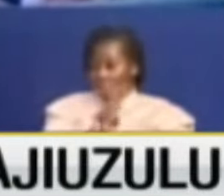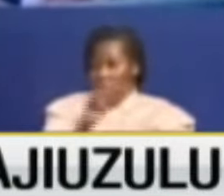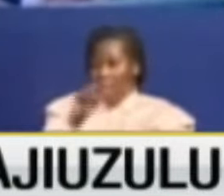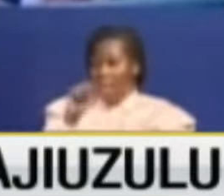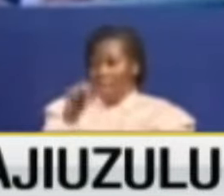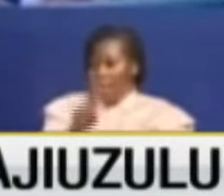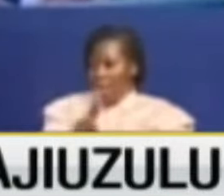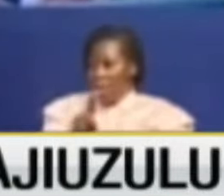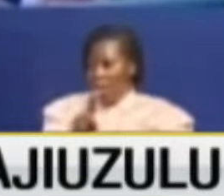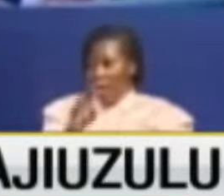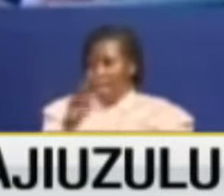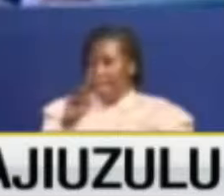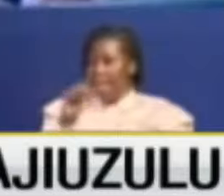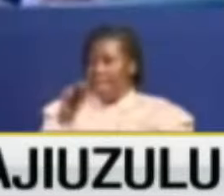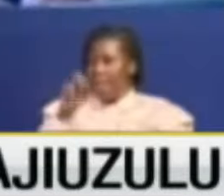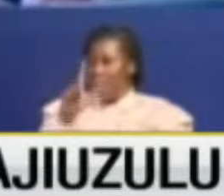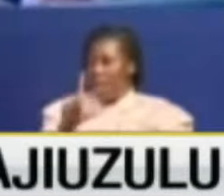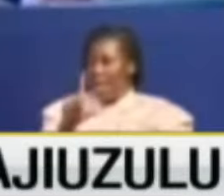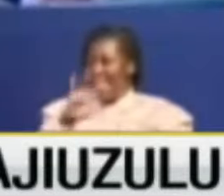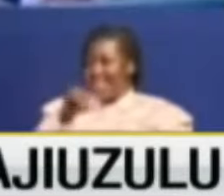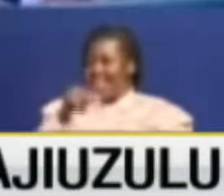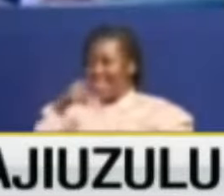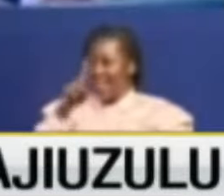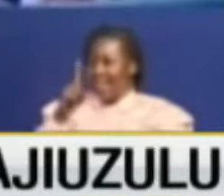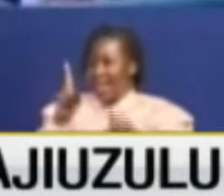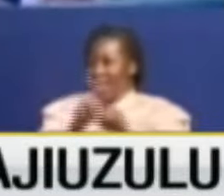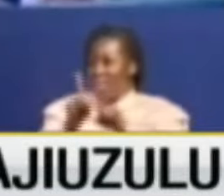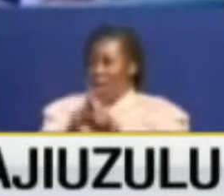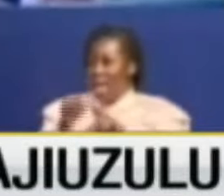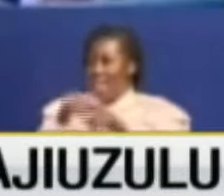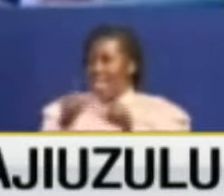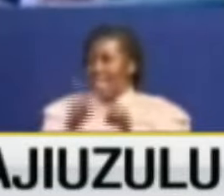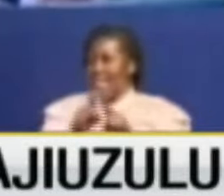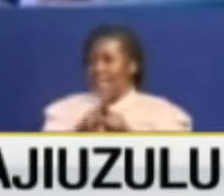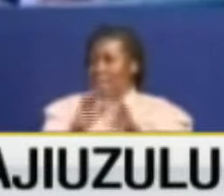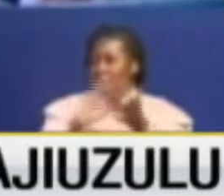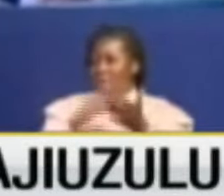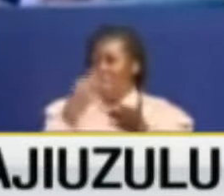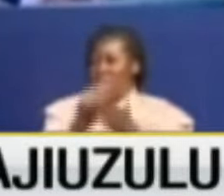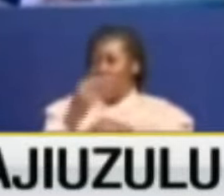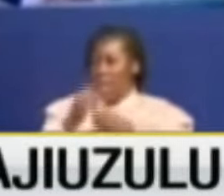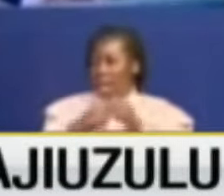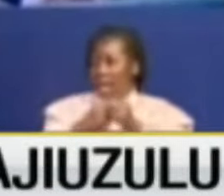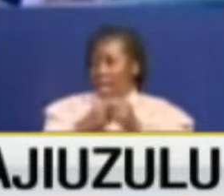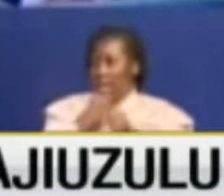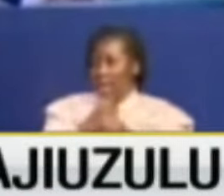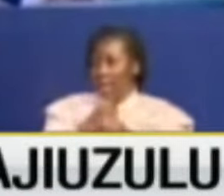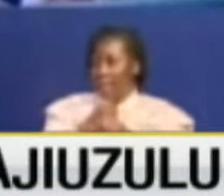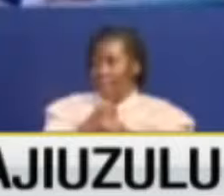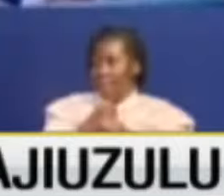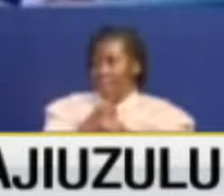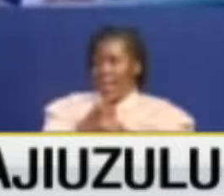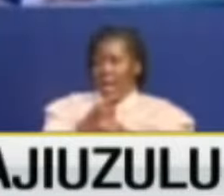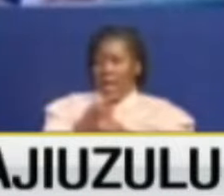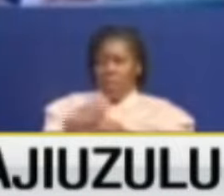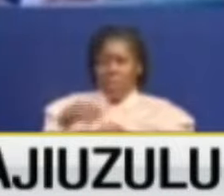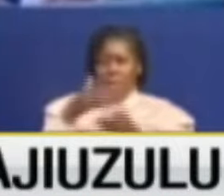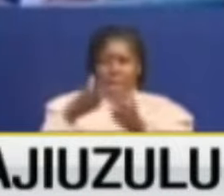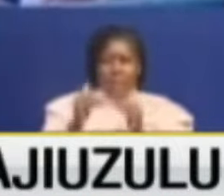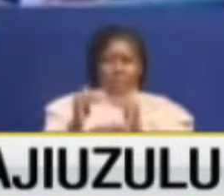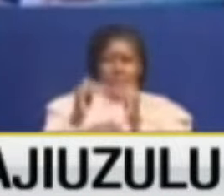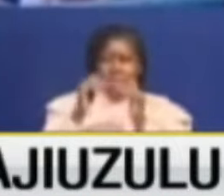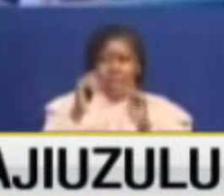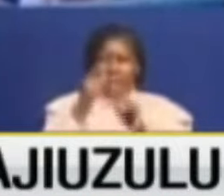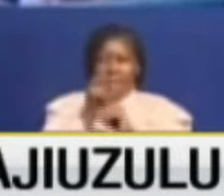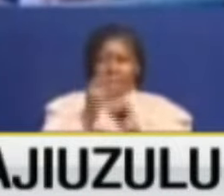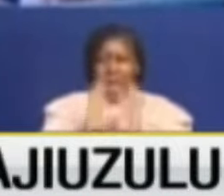manual payroll in the county itself as well in the same financial year. And we're not here to equal terms.